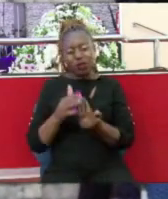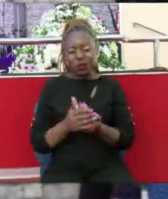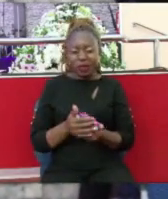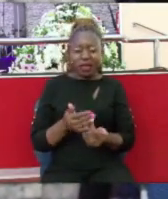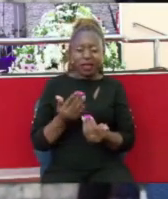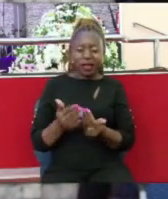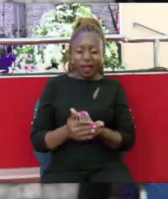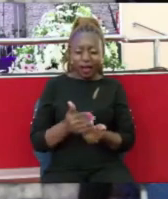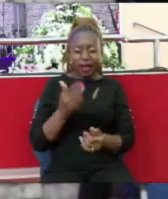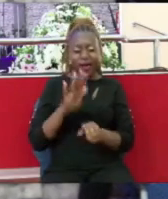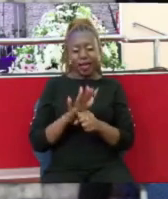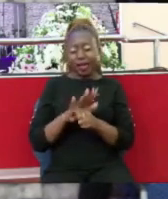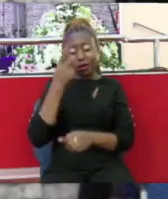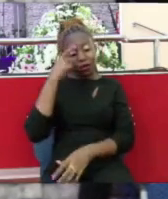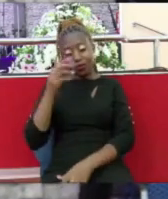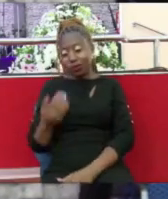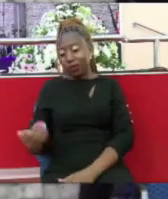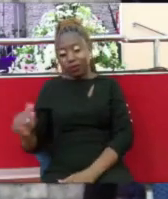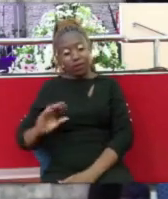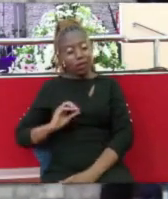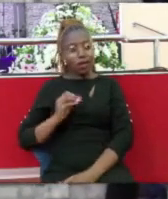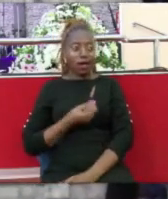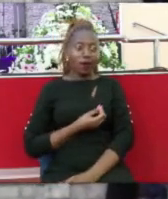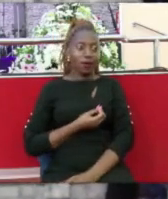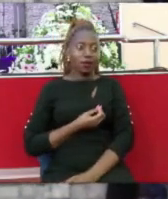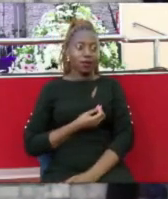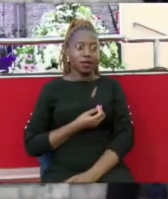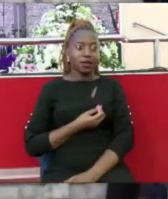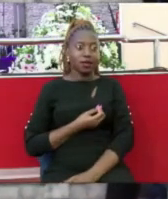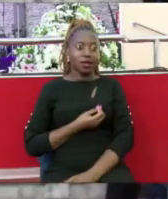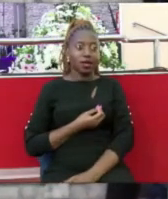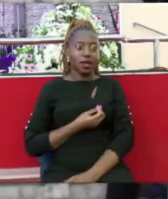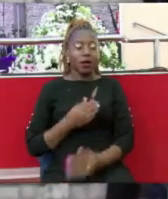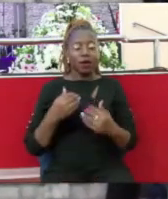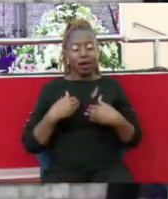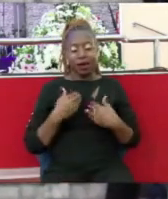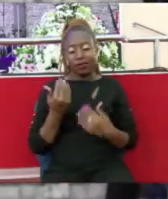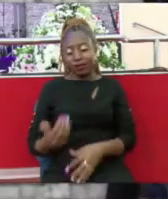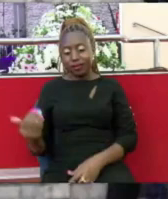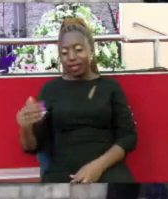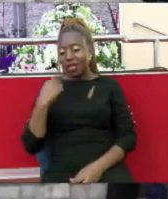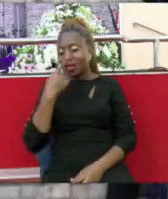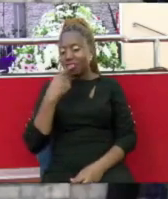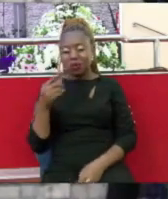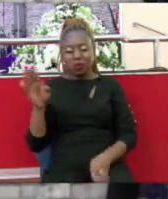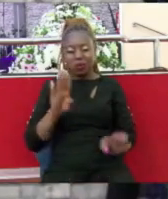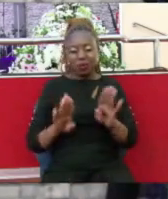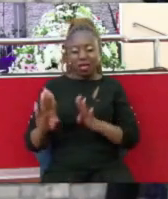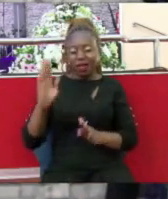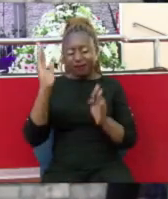the end of the day, kwa sababu ya kuwabebeleza watoto, we produce people who are indisciplined, tunatengeneza watoto ambao hana